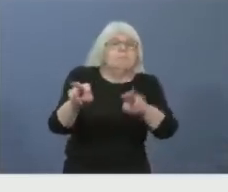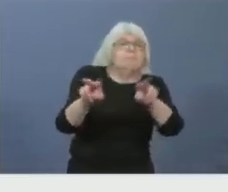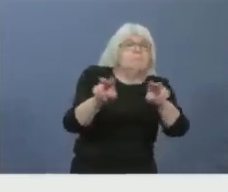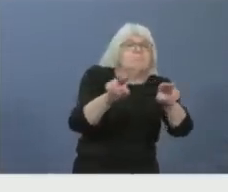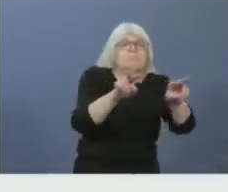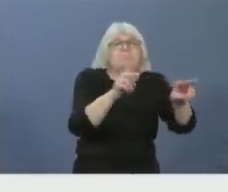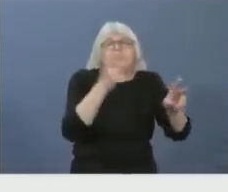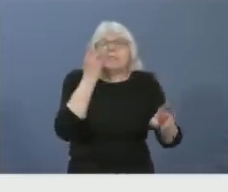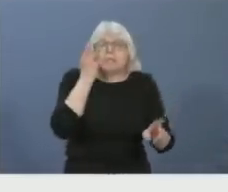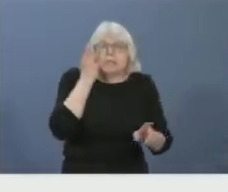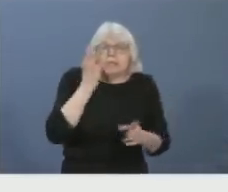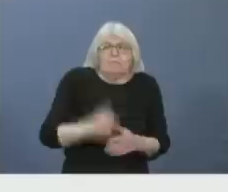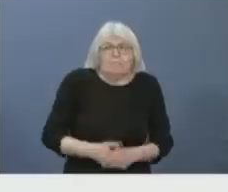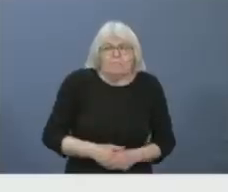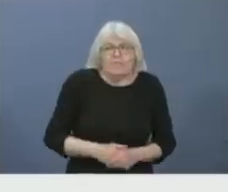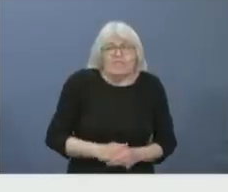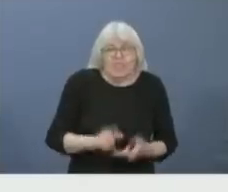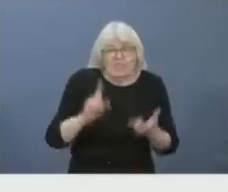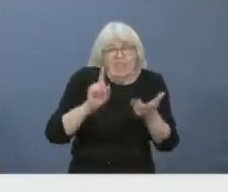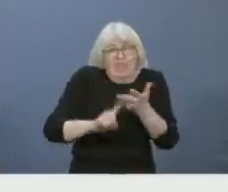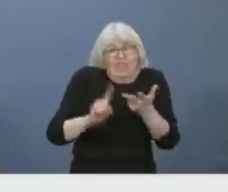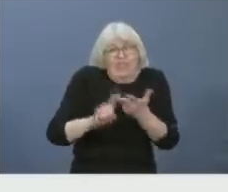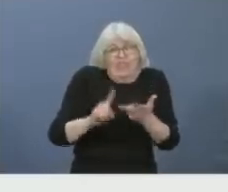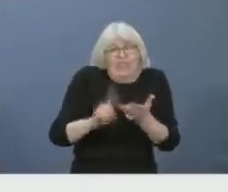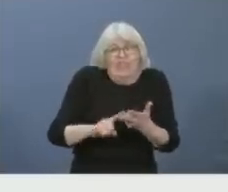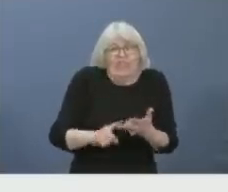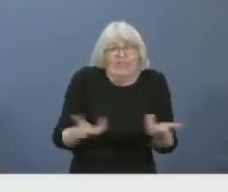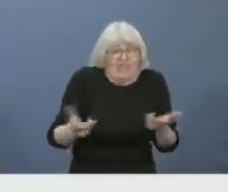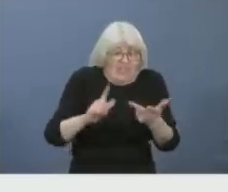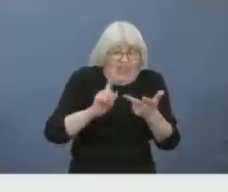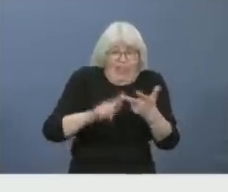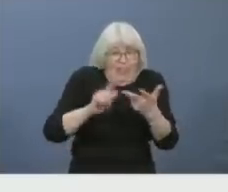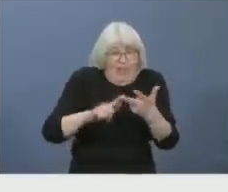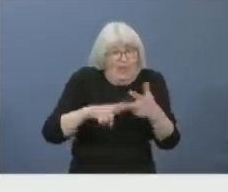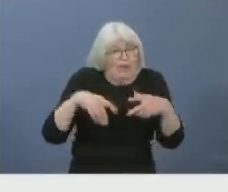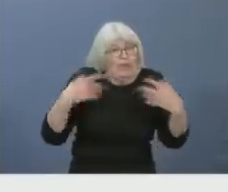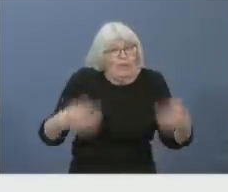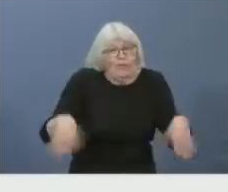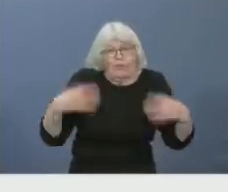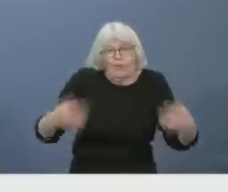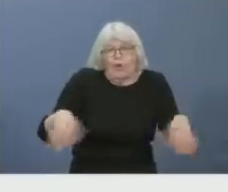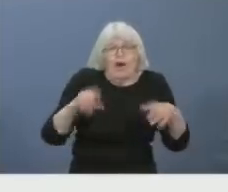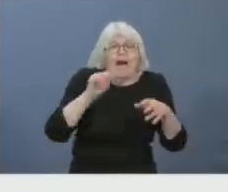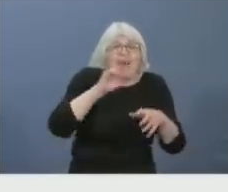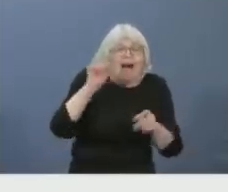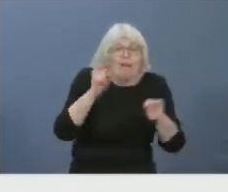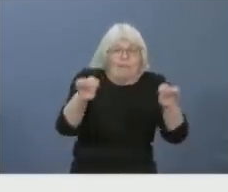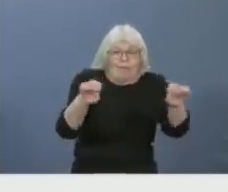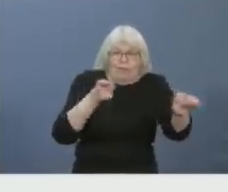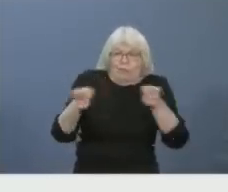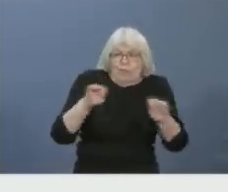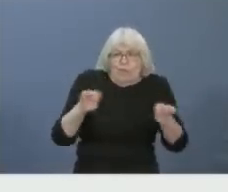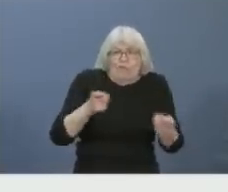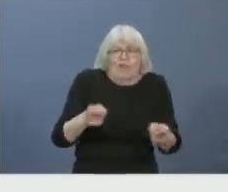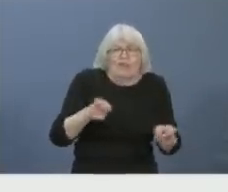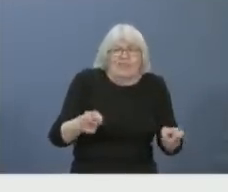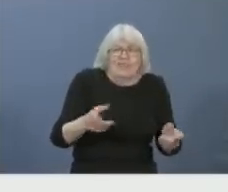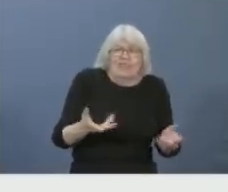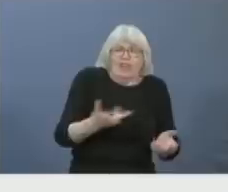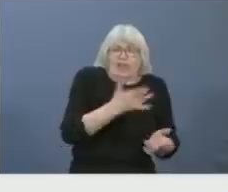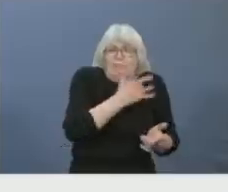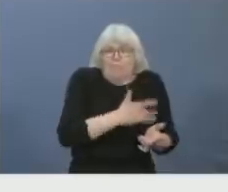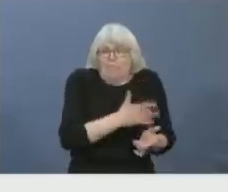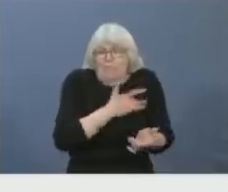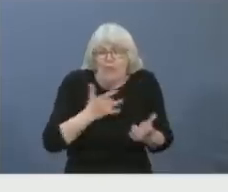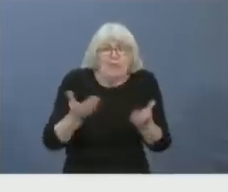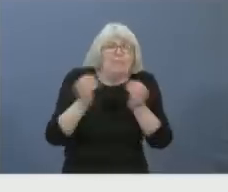that's our third out of control fire in the province now. So the province is working hard to bring in more resources